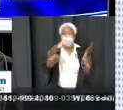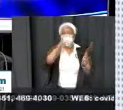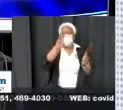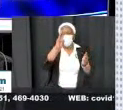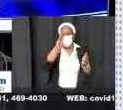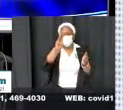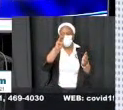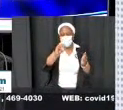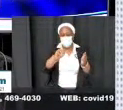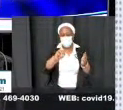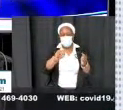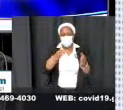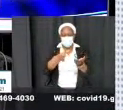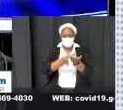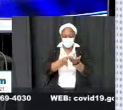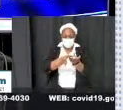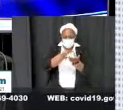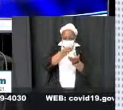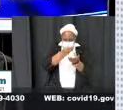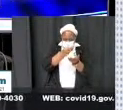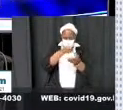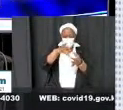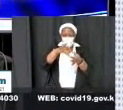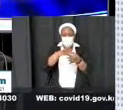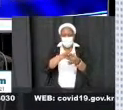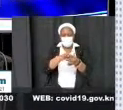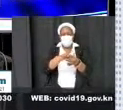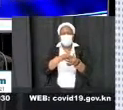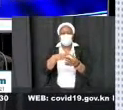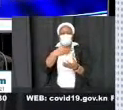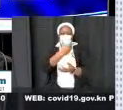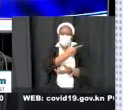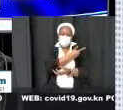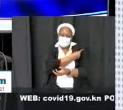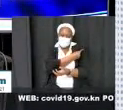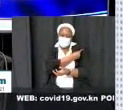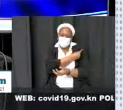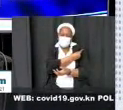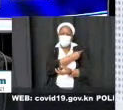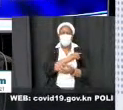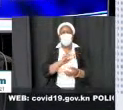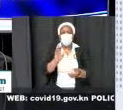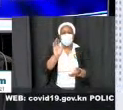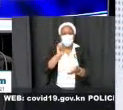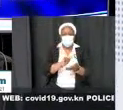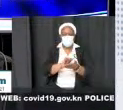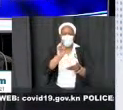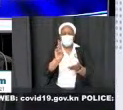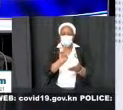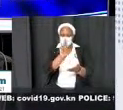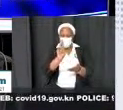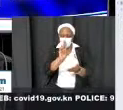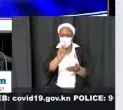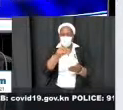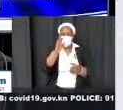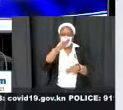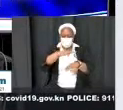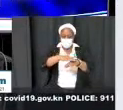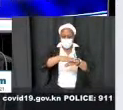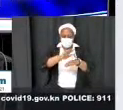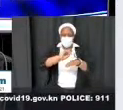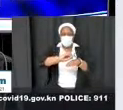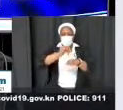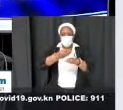extract significantly more than the minimum amount of doses expected in procured vaccines. During the